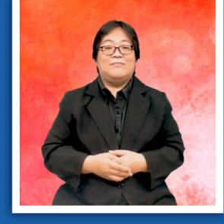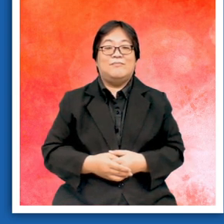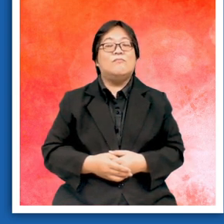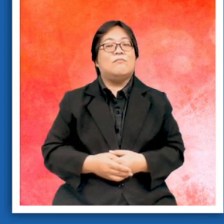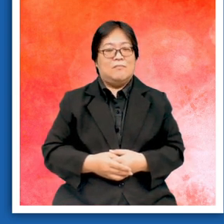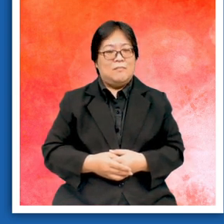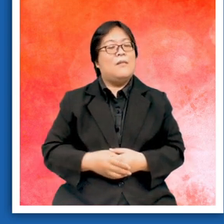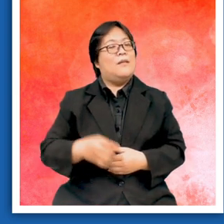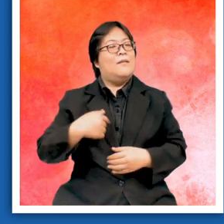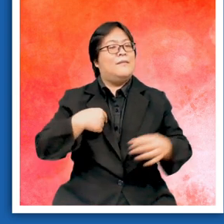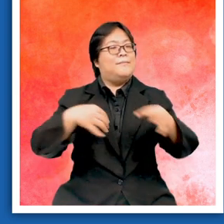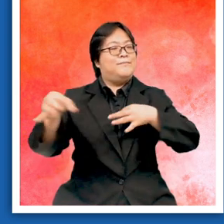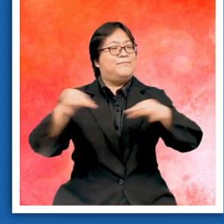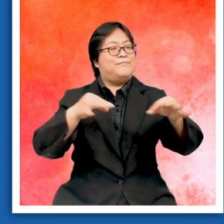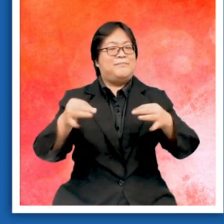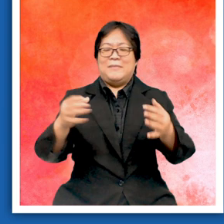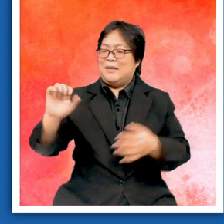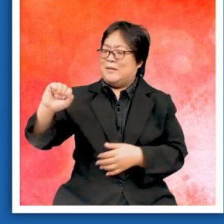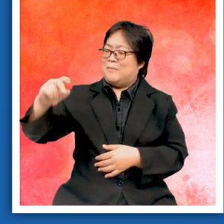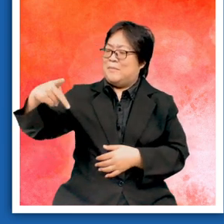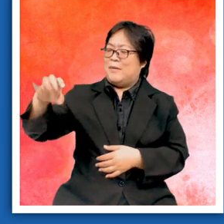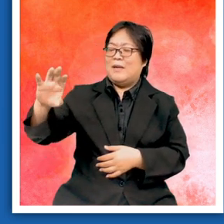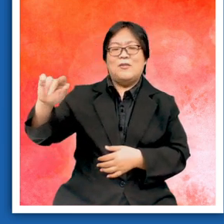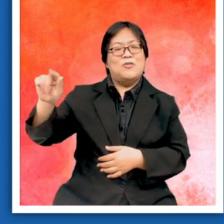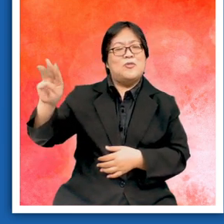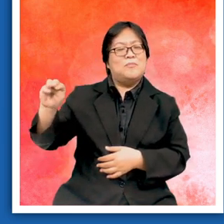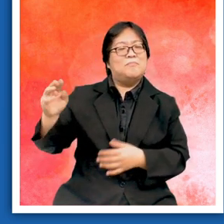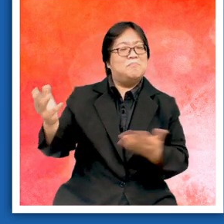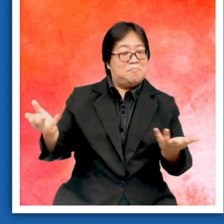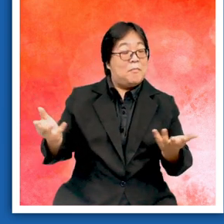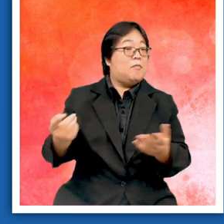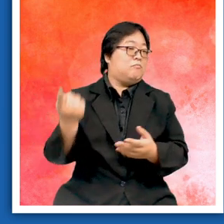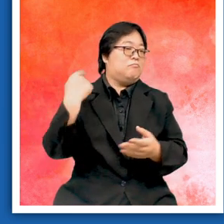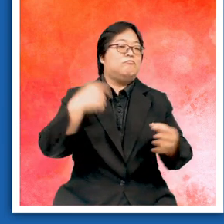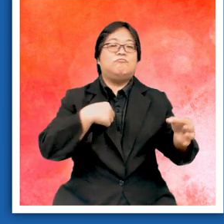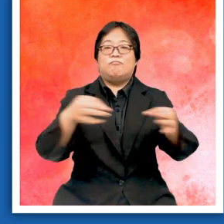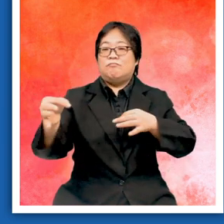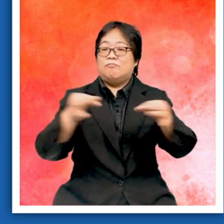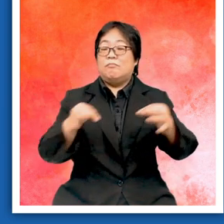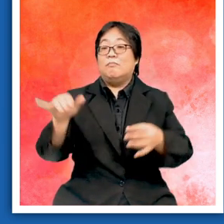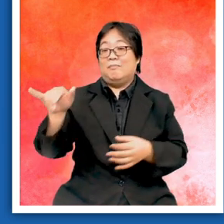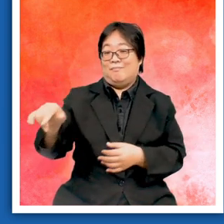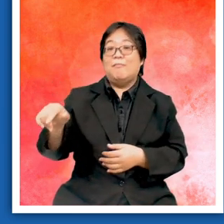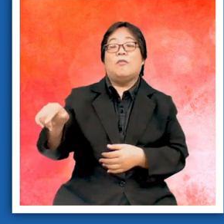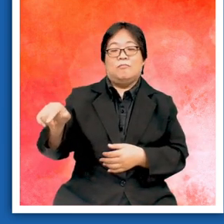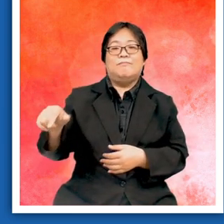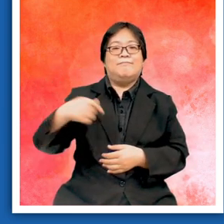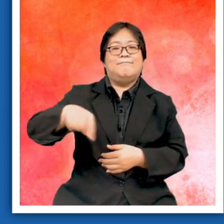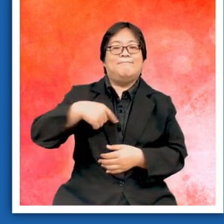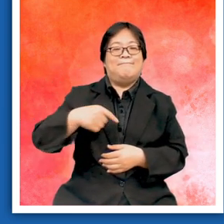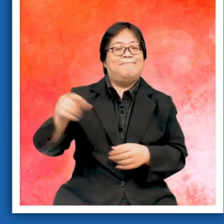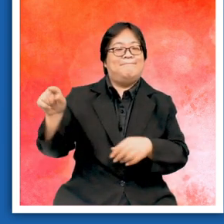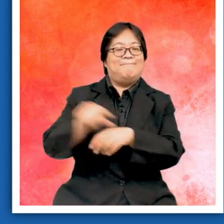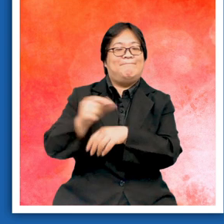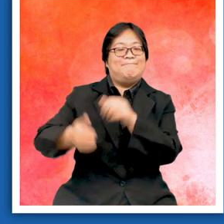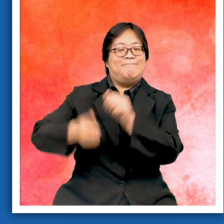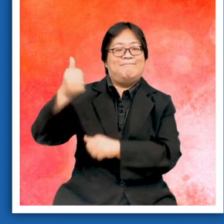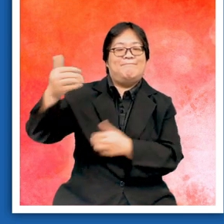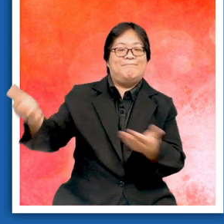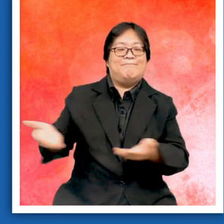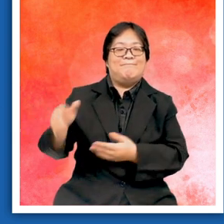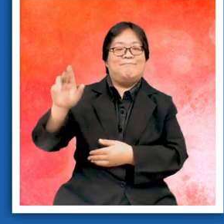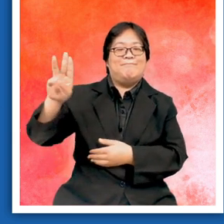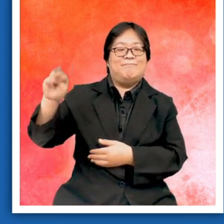Let me further describe what the Spectrum is. As mentioned before, it is our official learning management system.